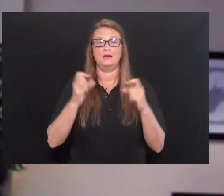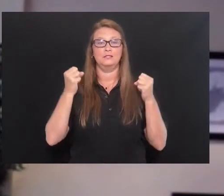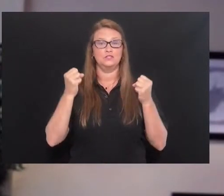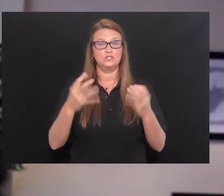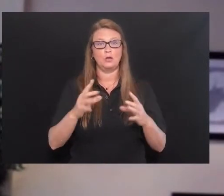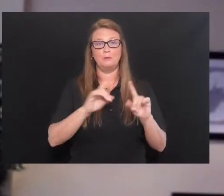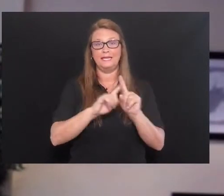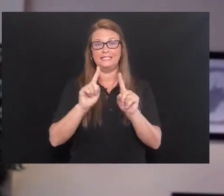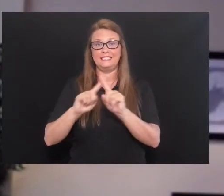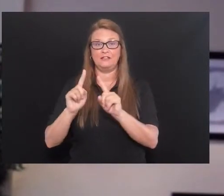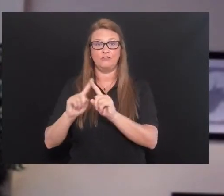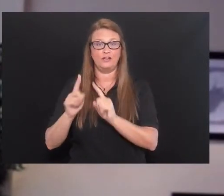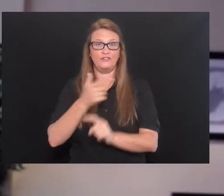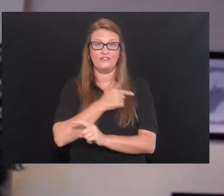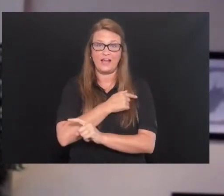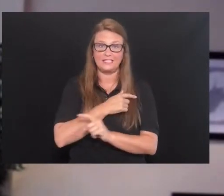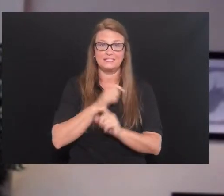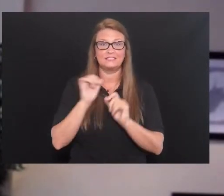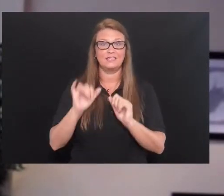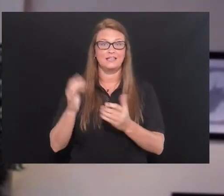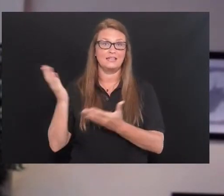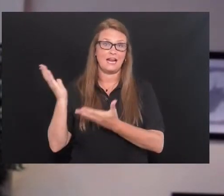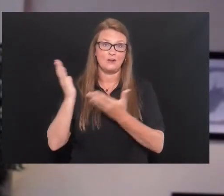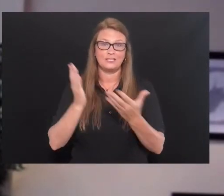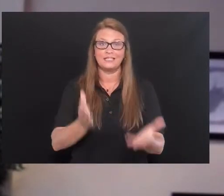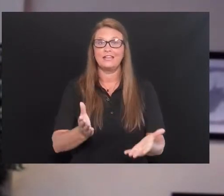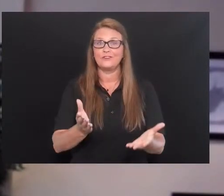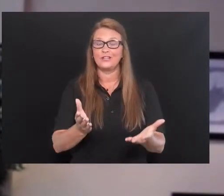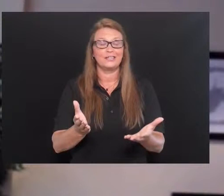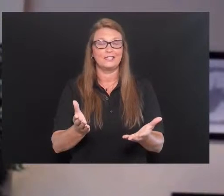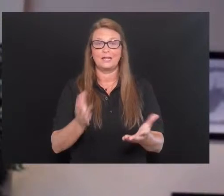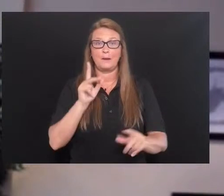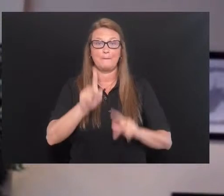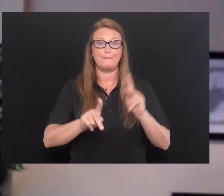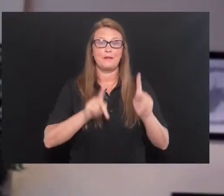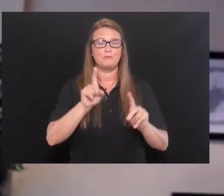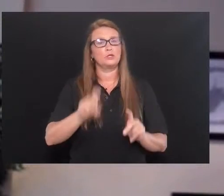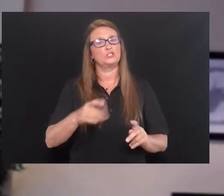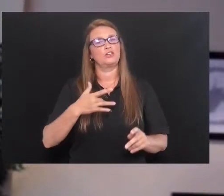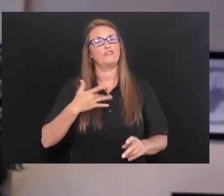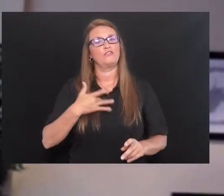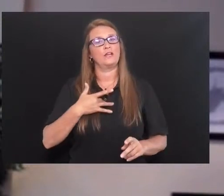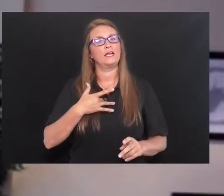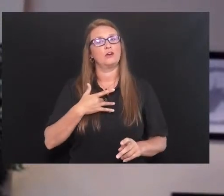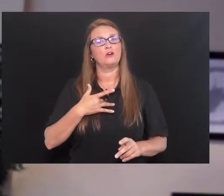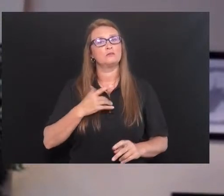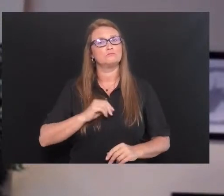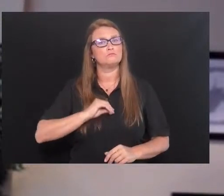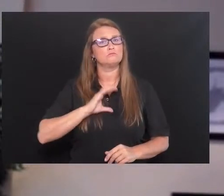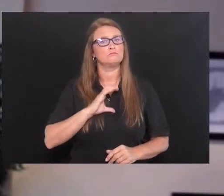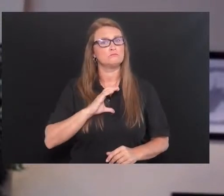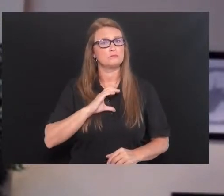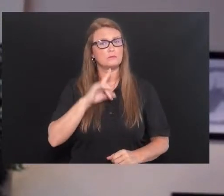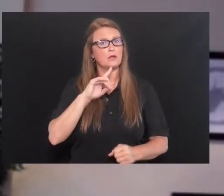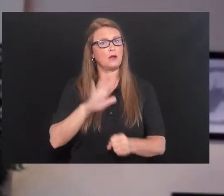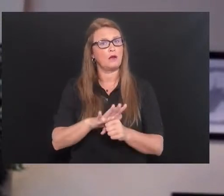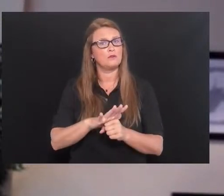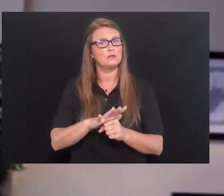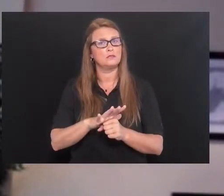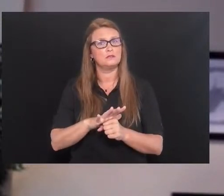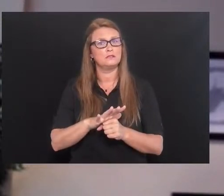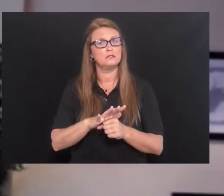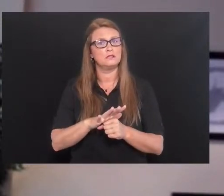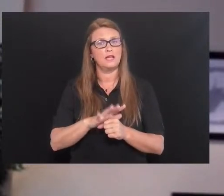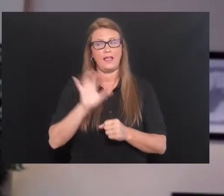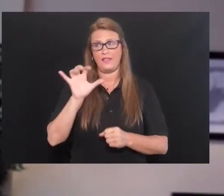of vaccines that have been delivered now. People should feel assured that the vaccines they got